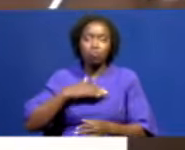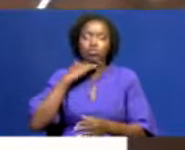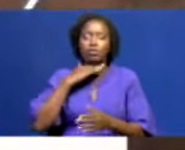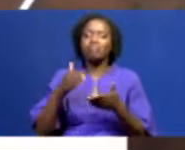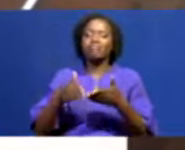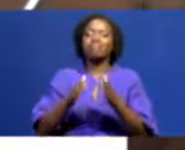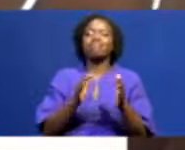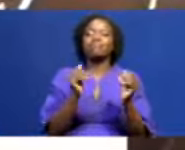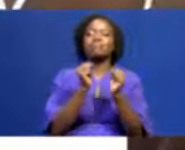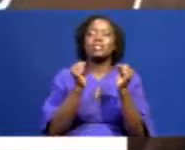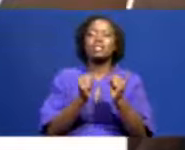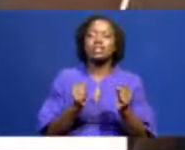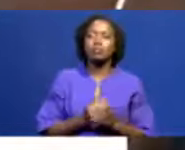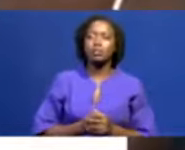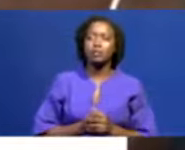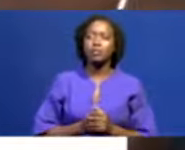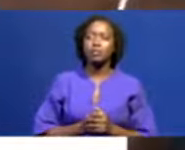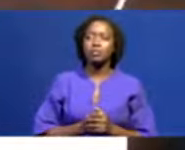7 days.